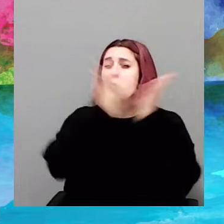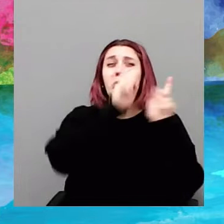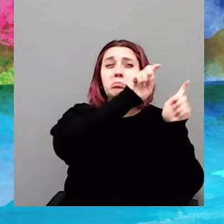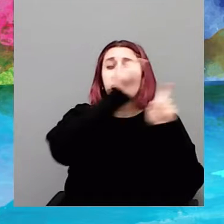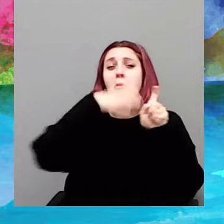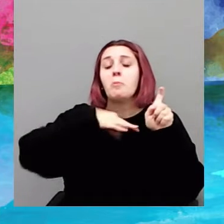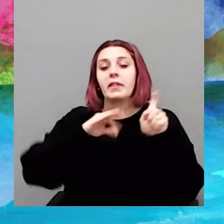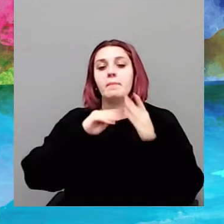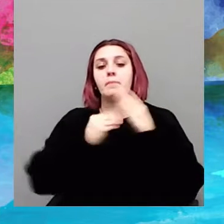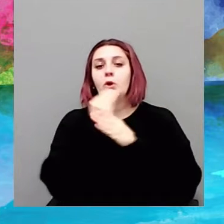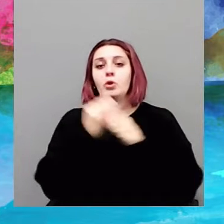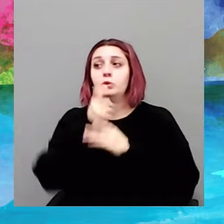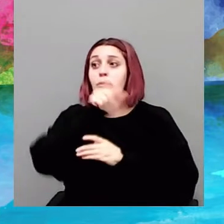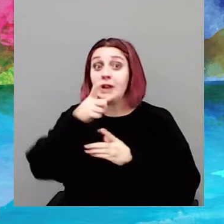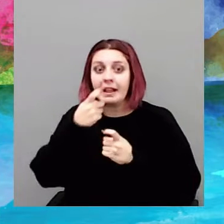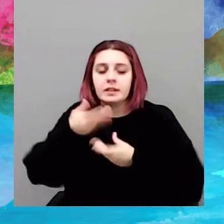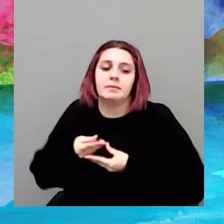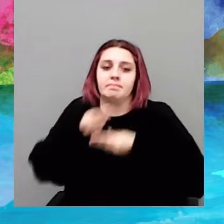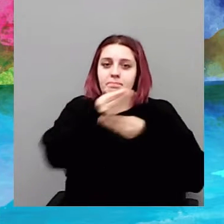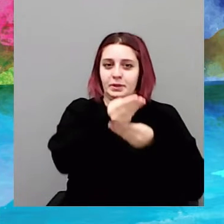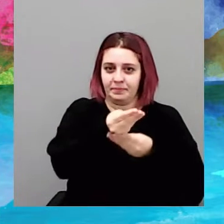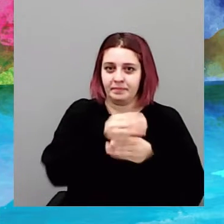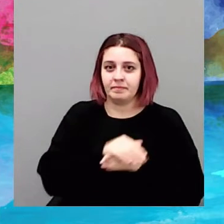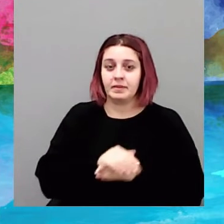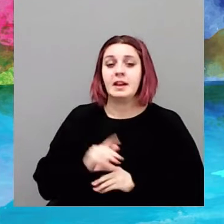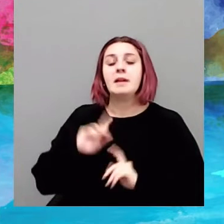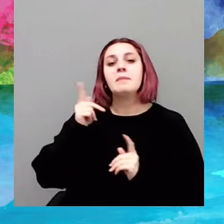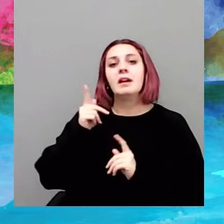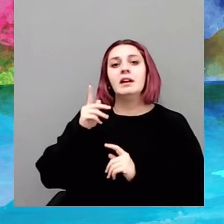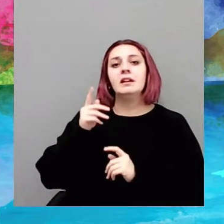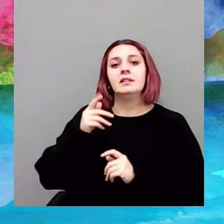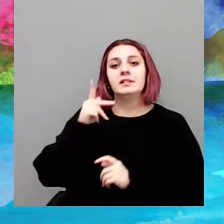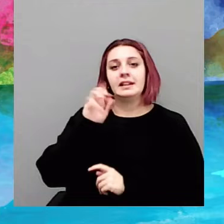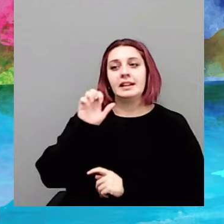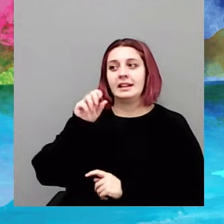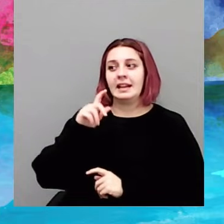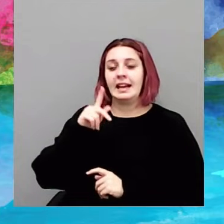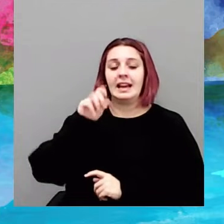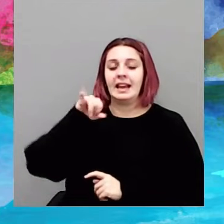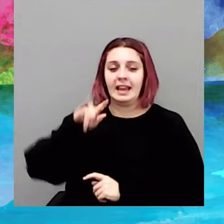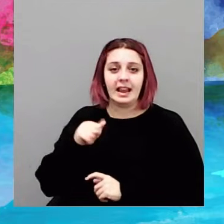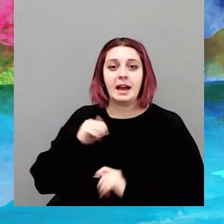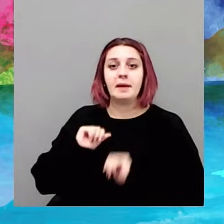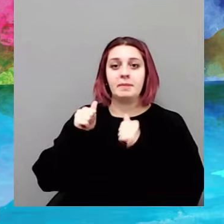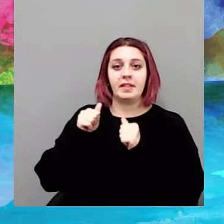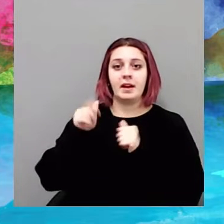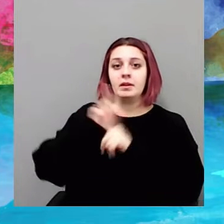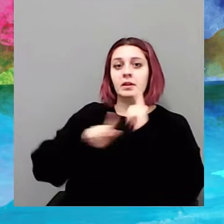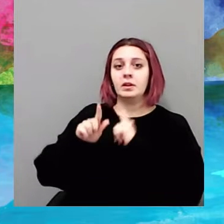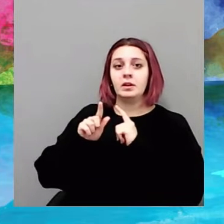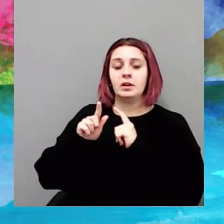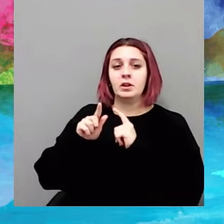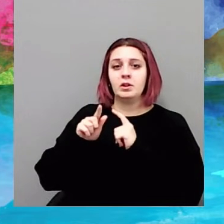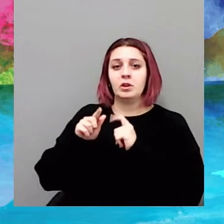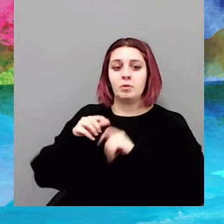we try to reach anywhere in the world and be able to provide people all around the world with what is